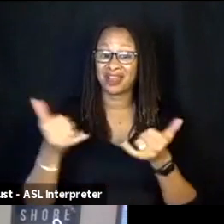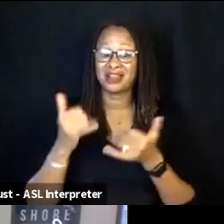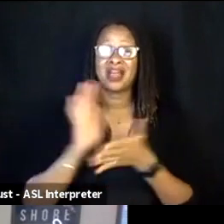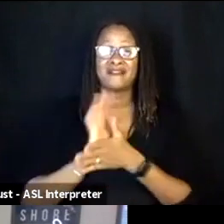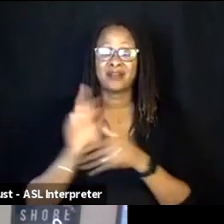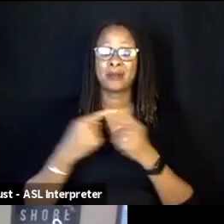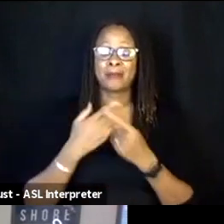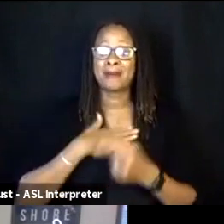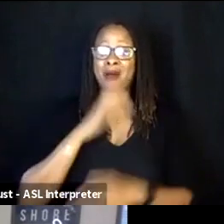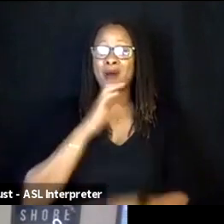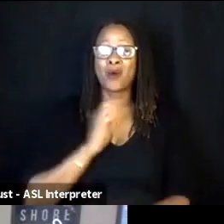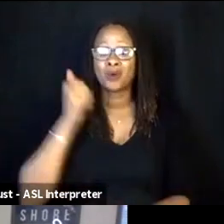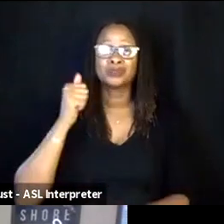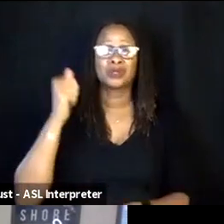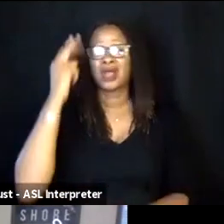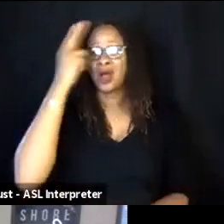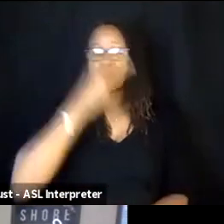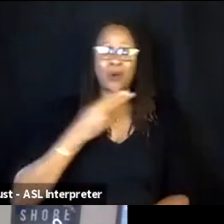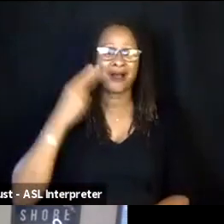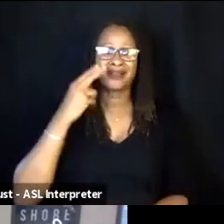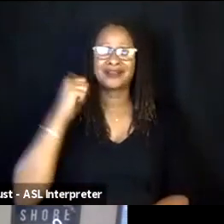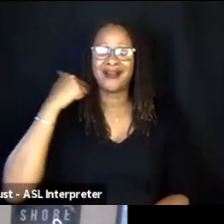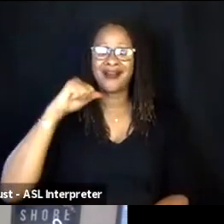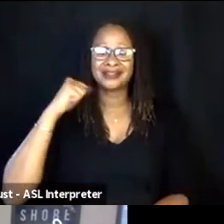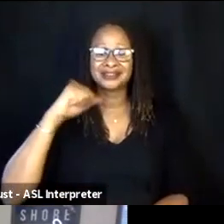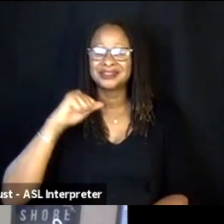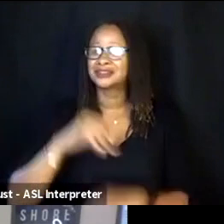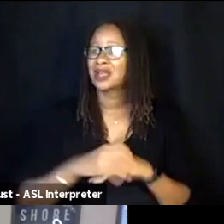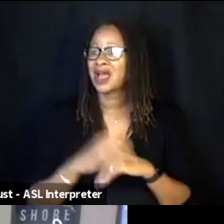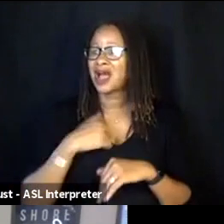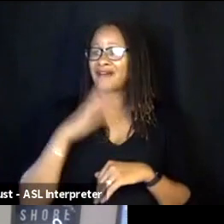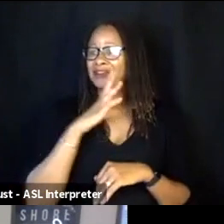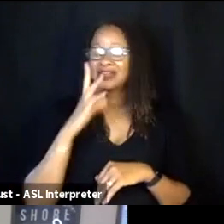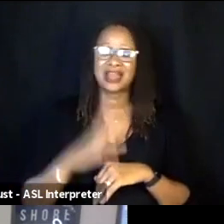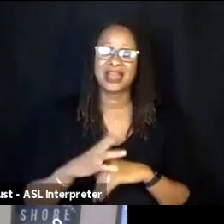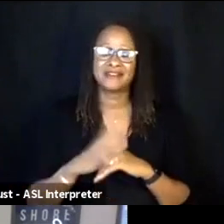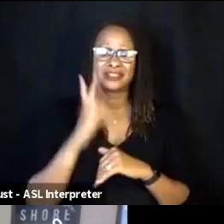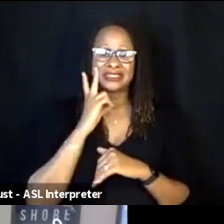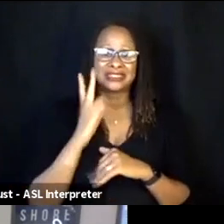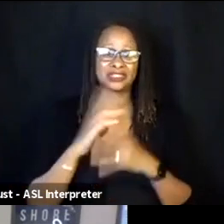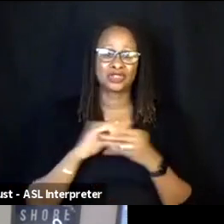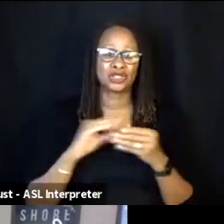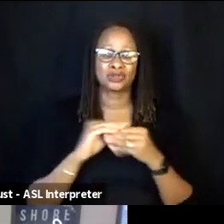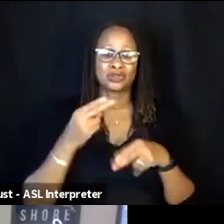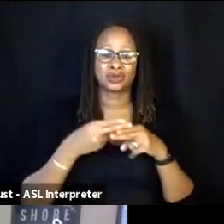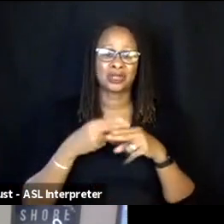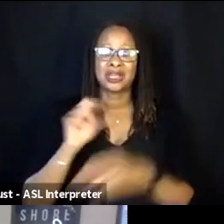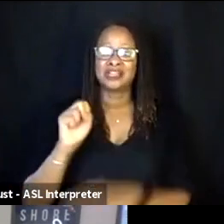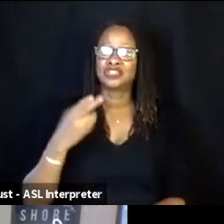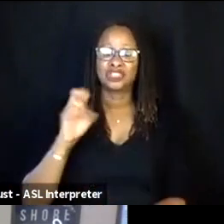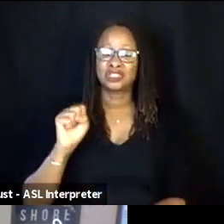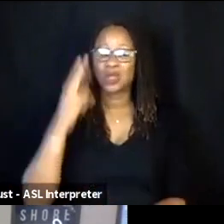my elderly Hawaiian aunt. And I've never seen a story told. She's